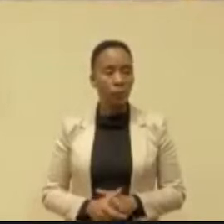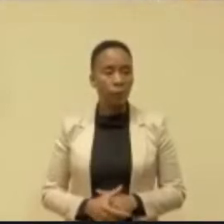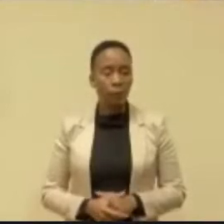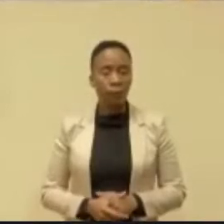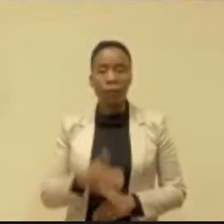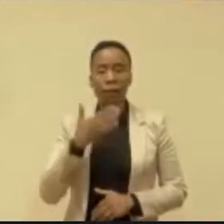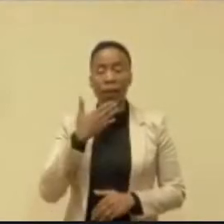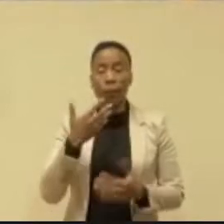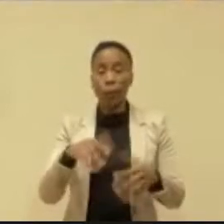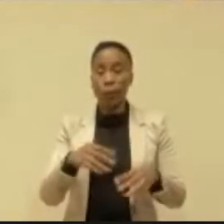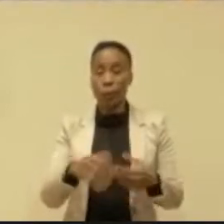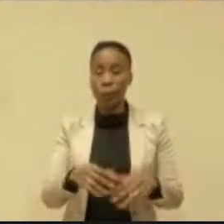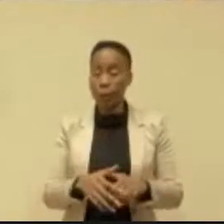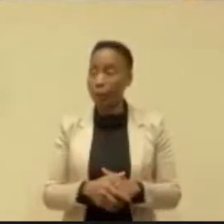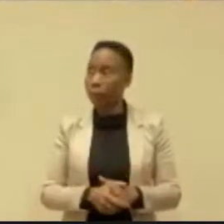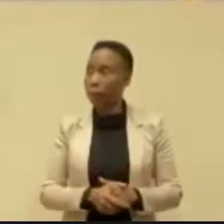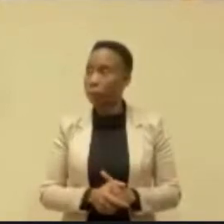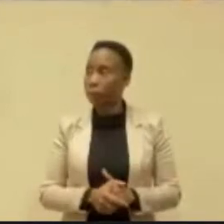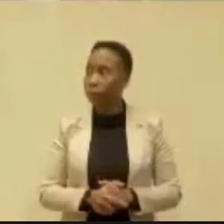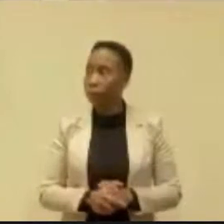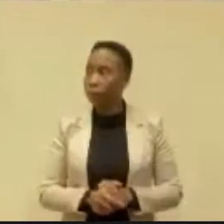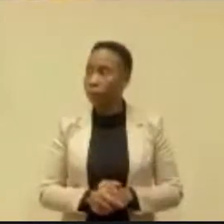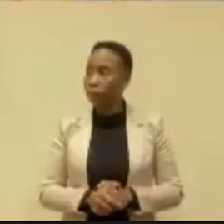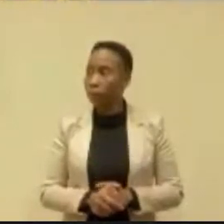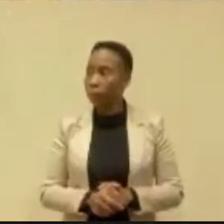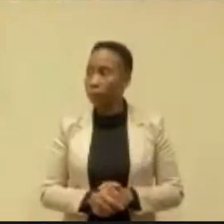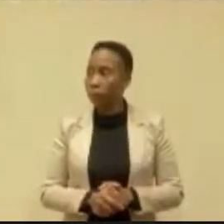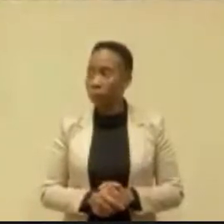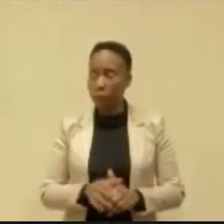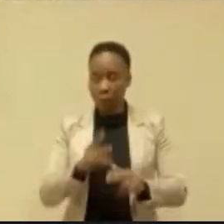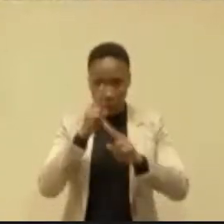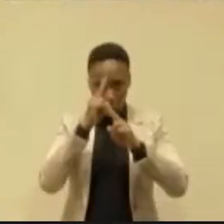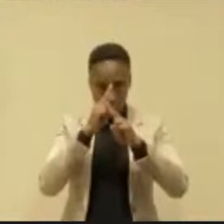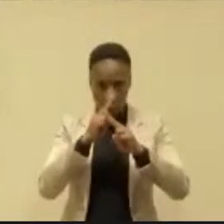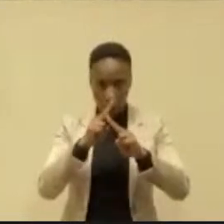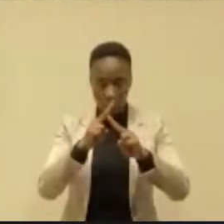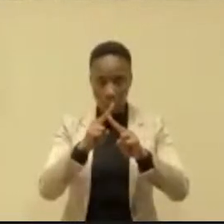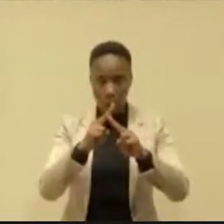thank you very much and honorable